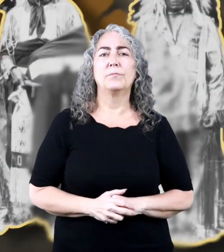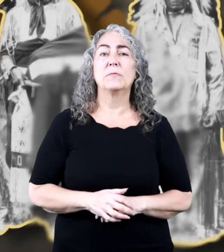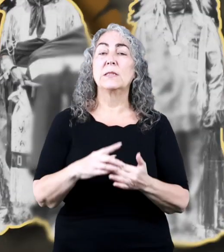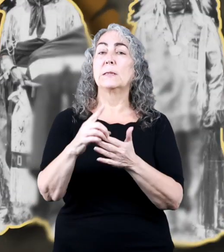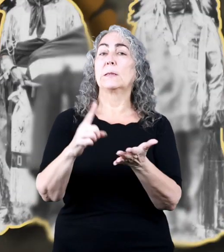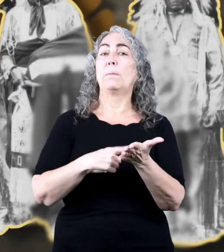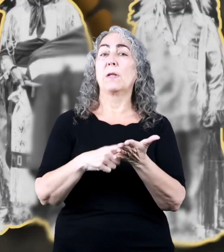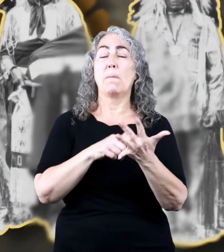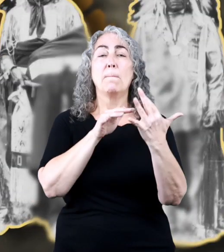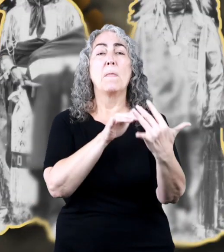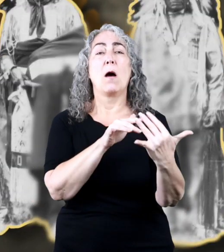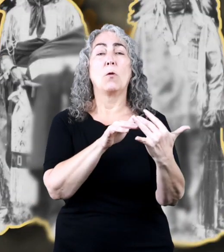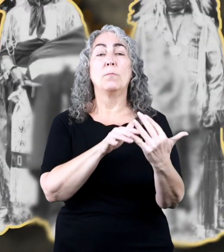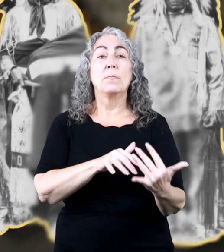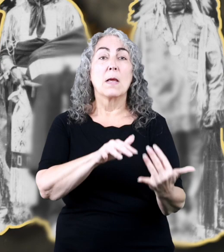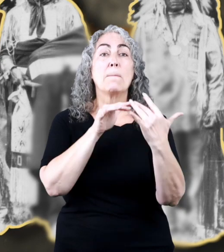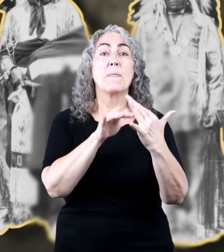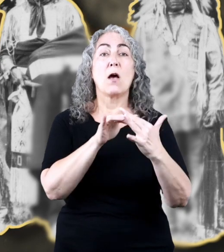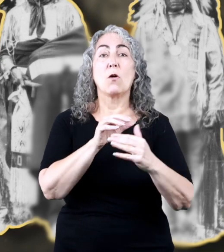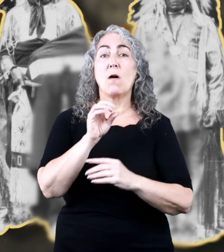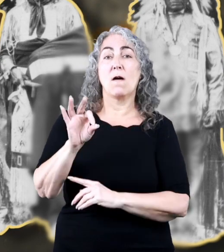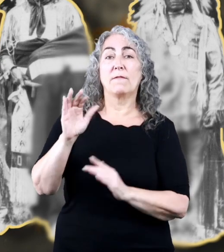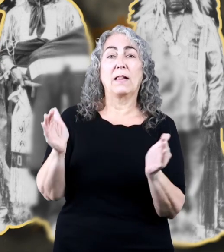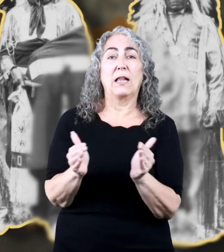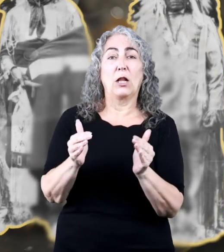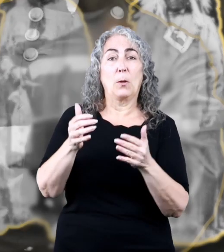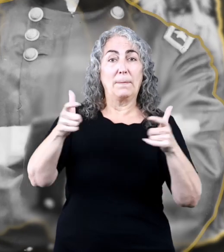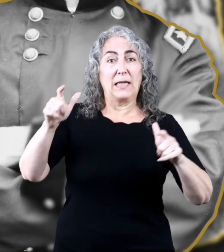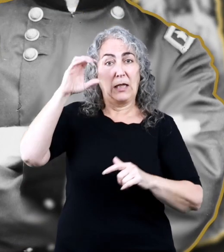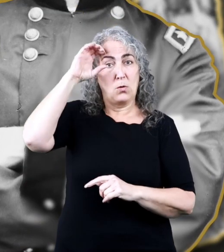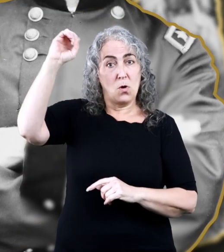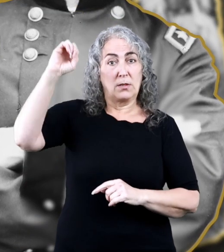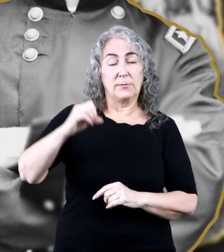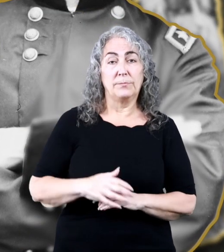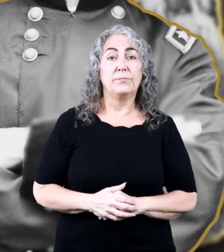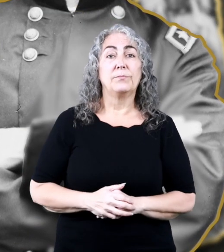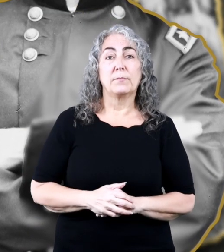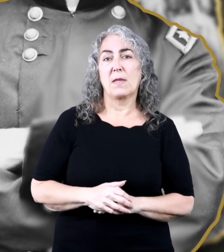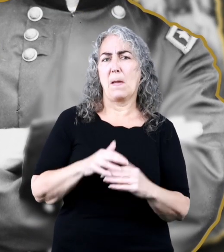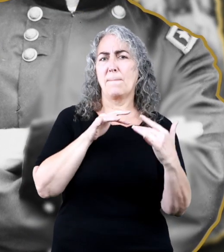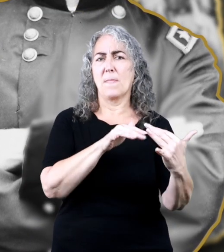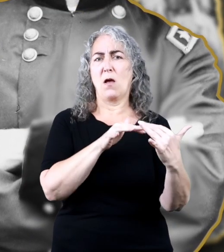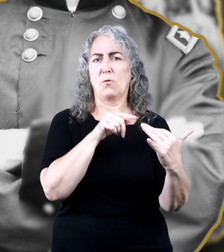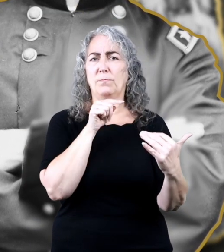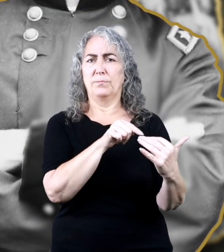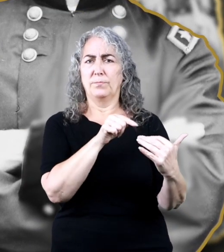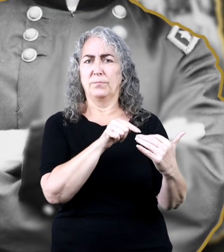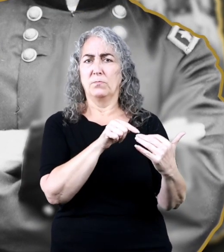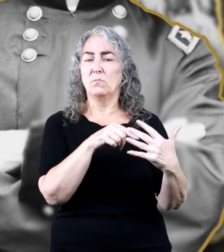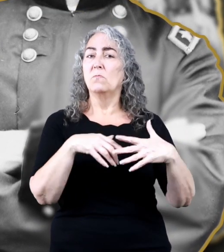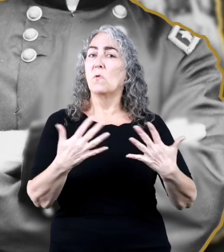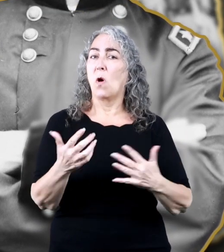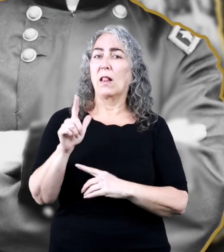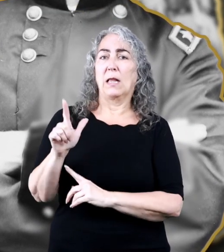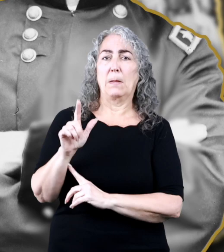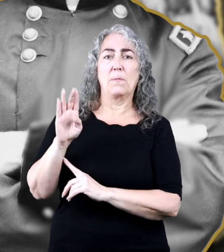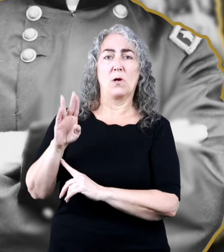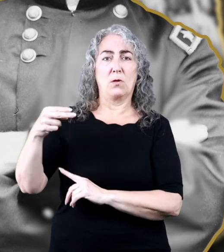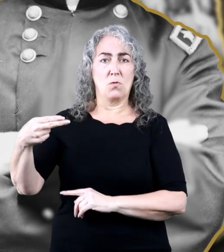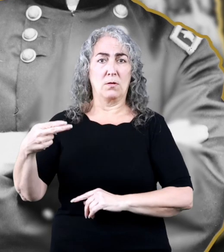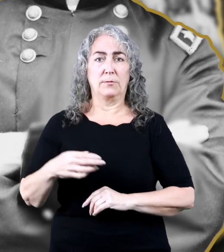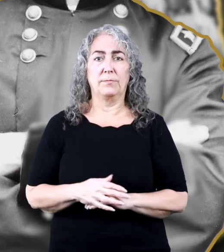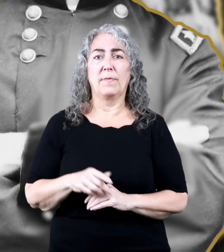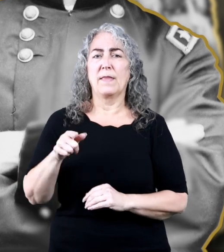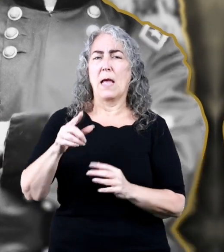battle is called the Battle of Little Bighorn or the Battle at Little Bighorn, but they all mean the